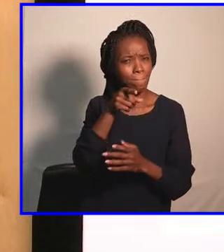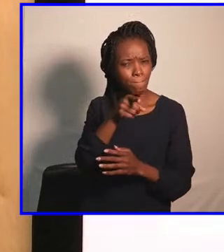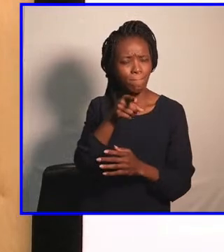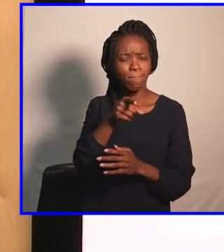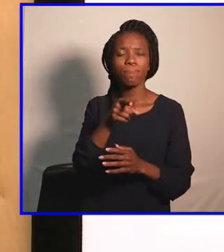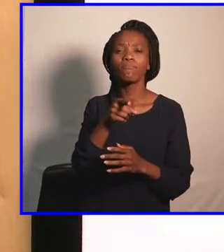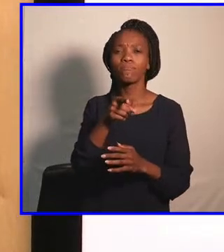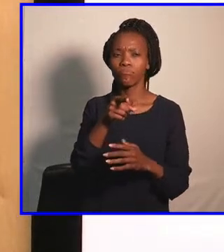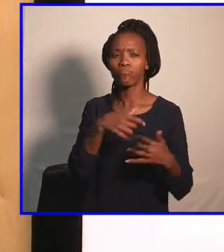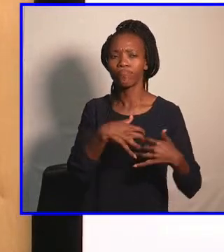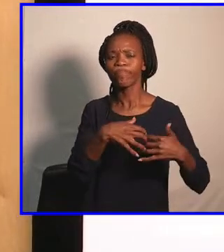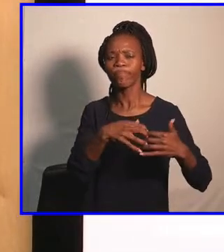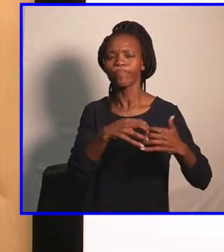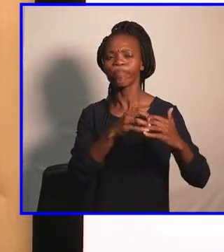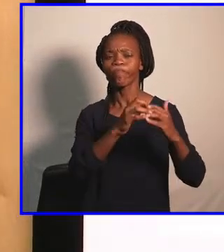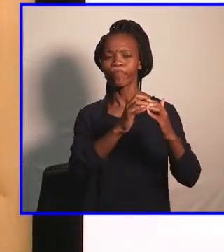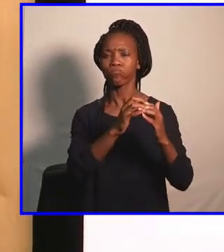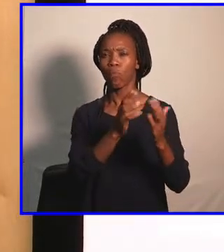also the standing, the